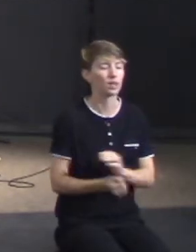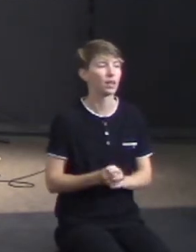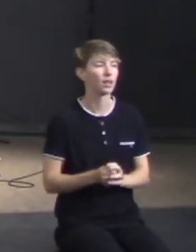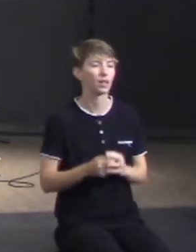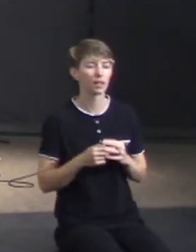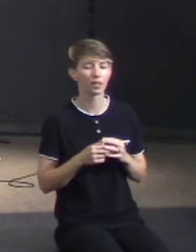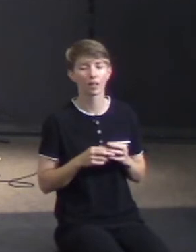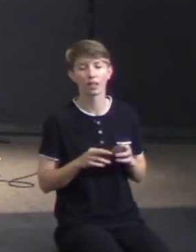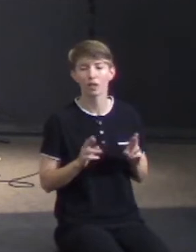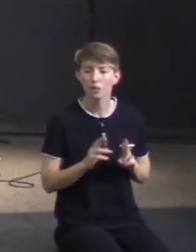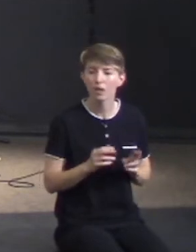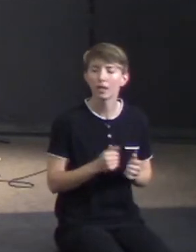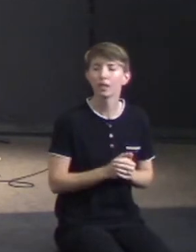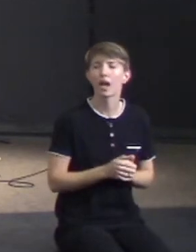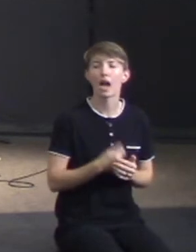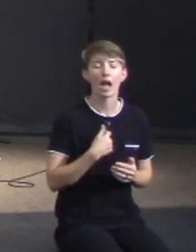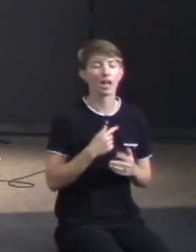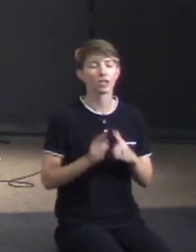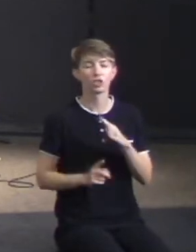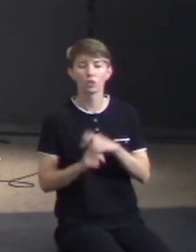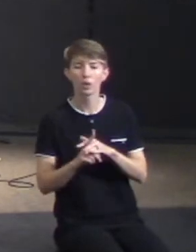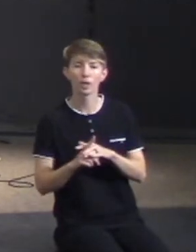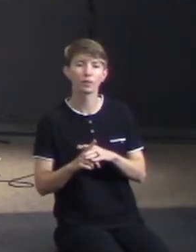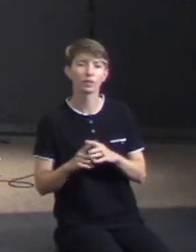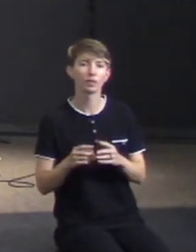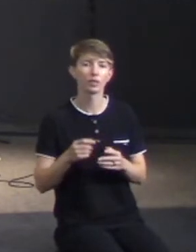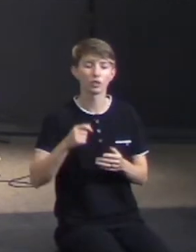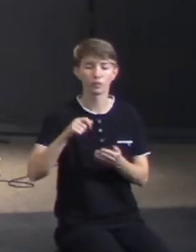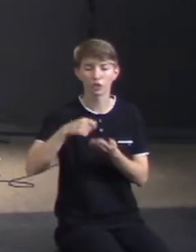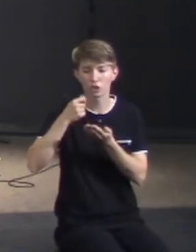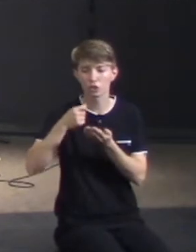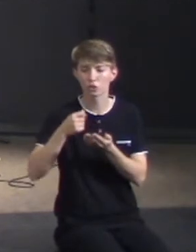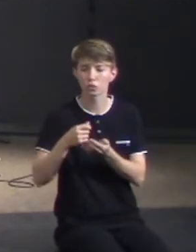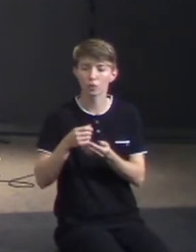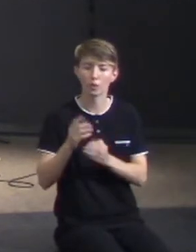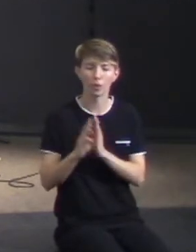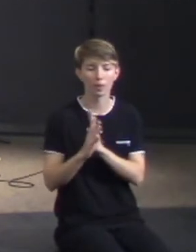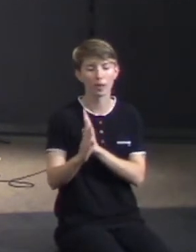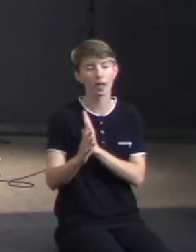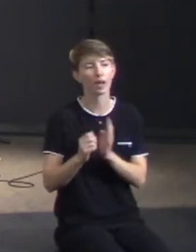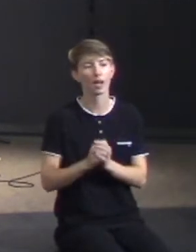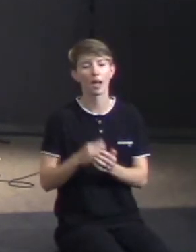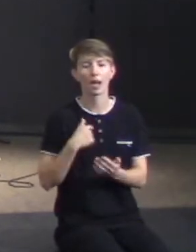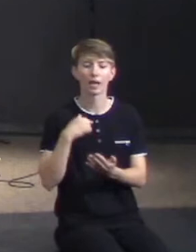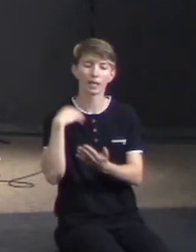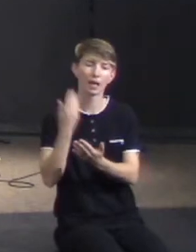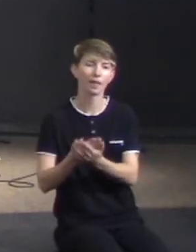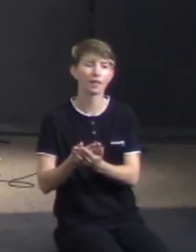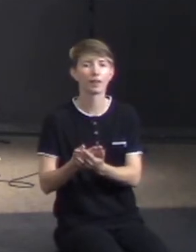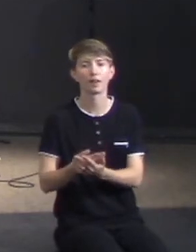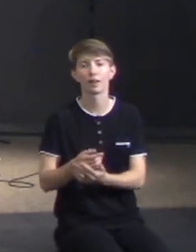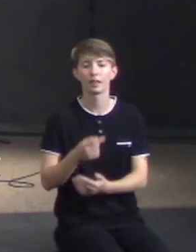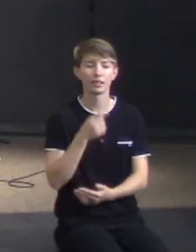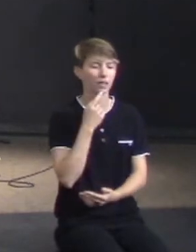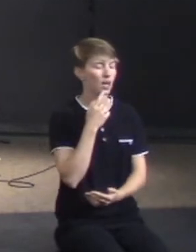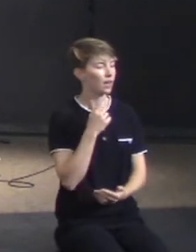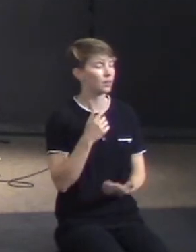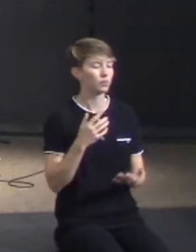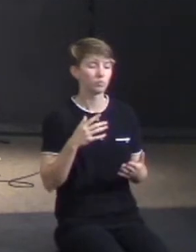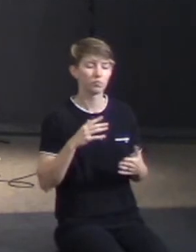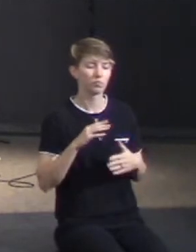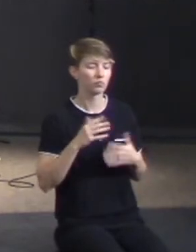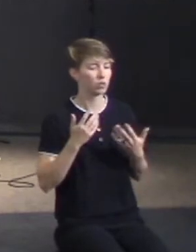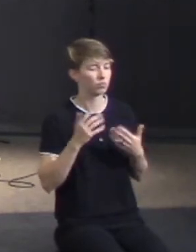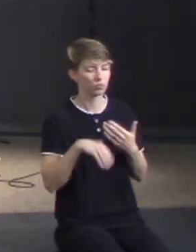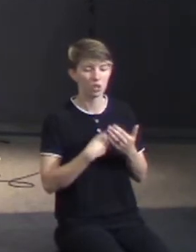I show up to where the soup line was, and I got there, and they were like, well, Bill, we got it all covered. Why don't you